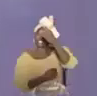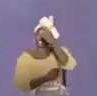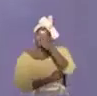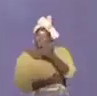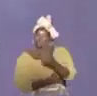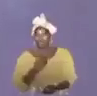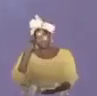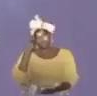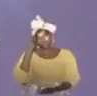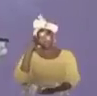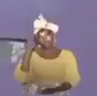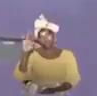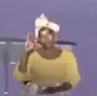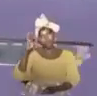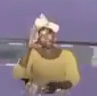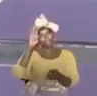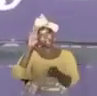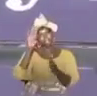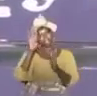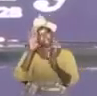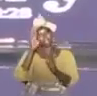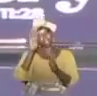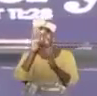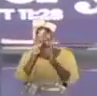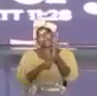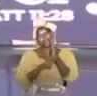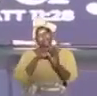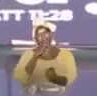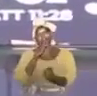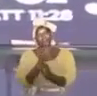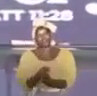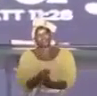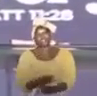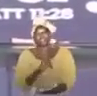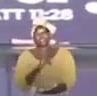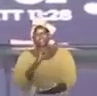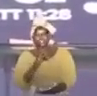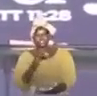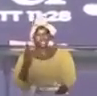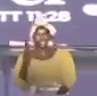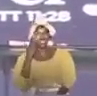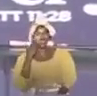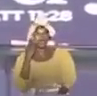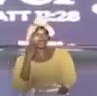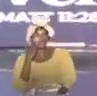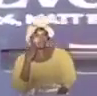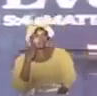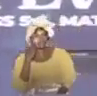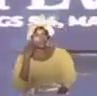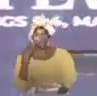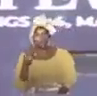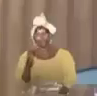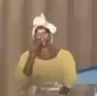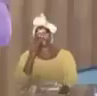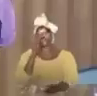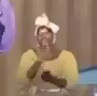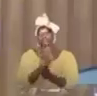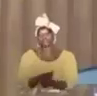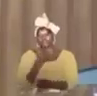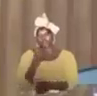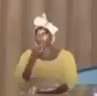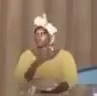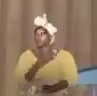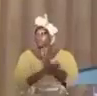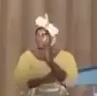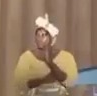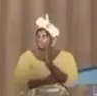faith is an awareness of the promises of God. The Bible essentially is a